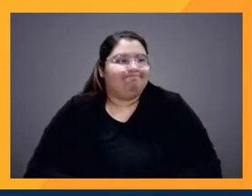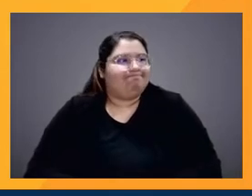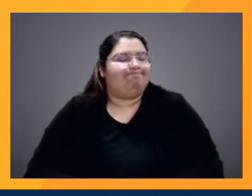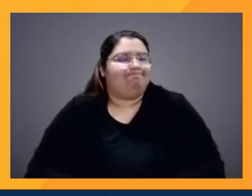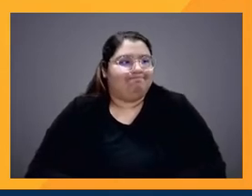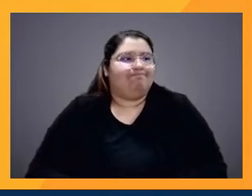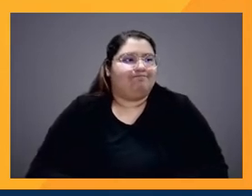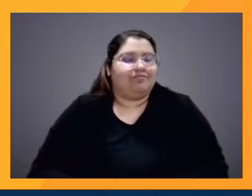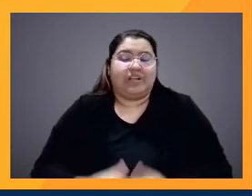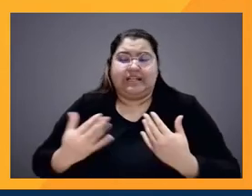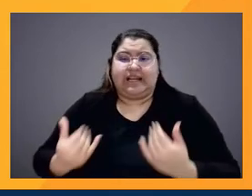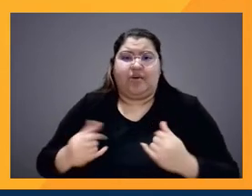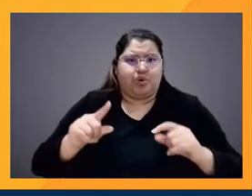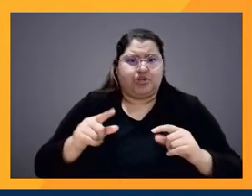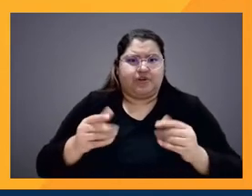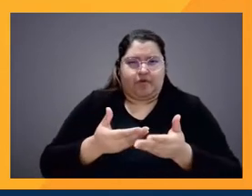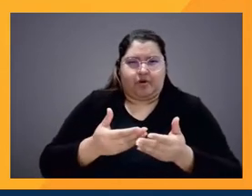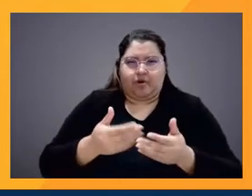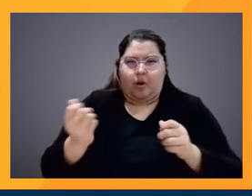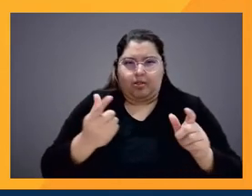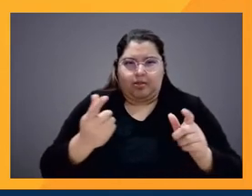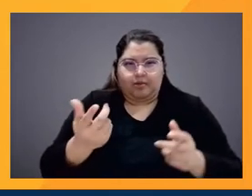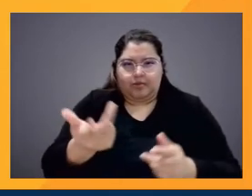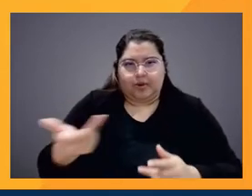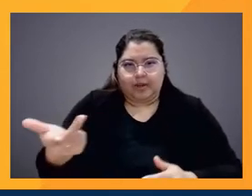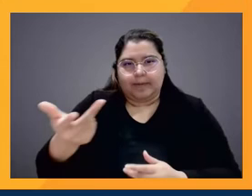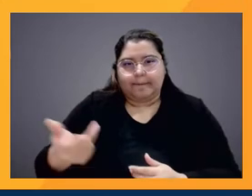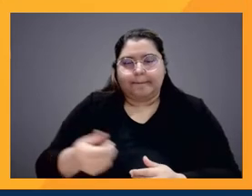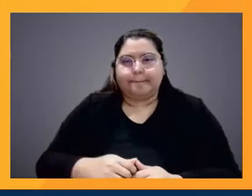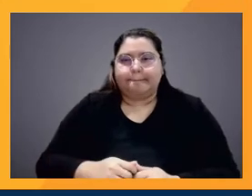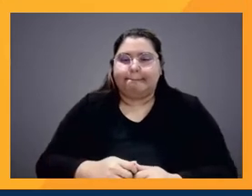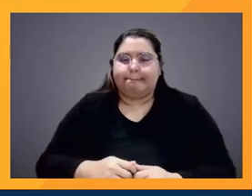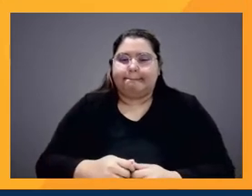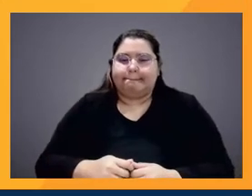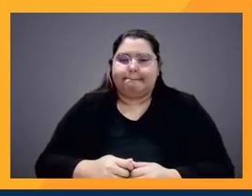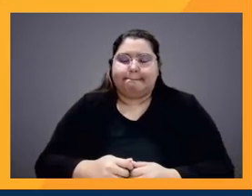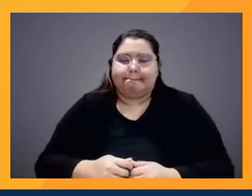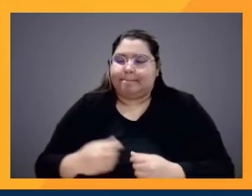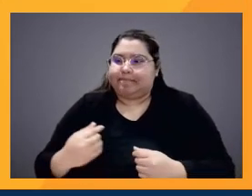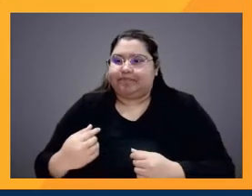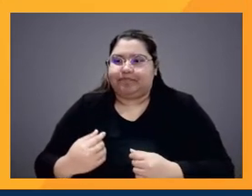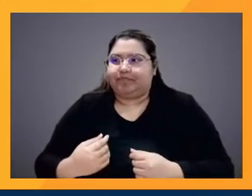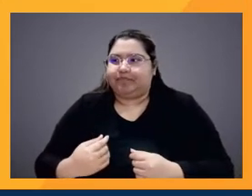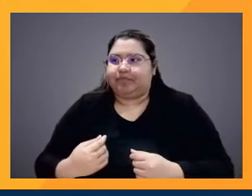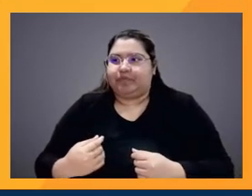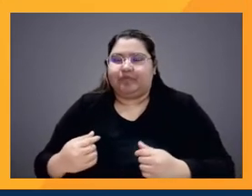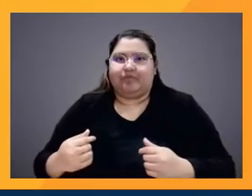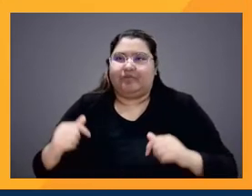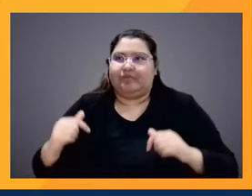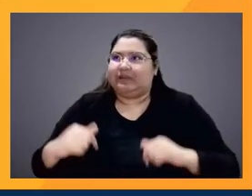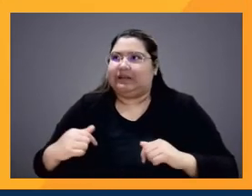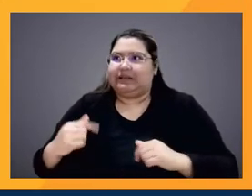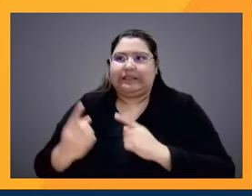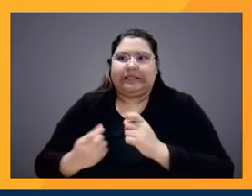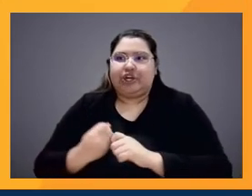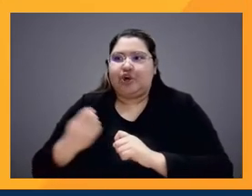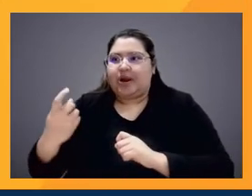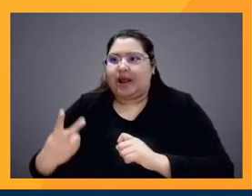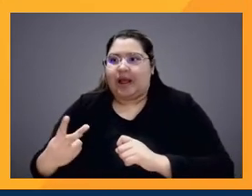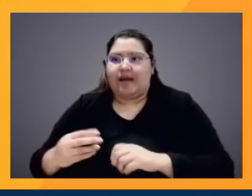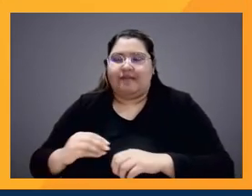So that is something that we've been working on a lot. Again, we've done a lot of advocacy around that. We're really pleased that there